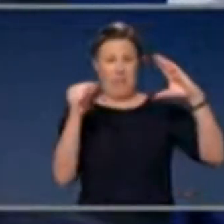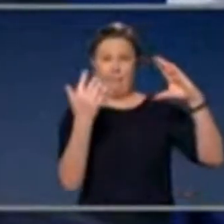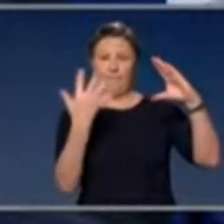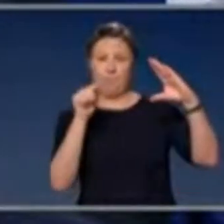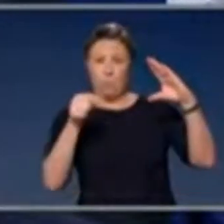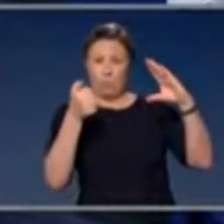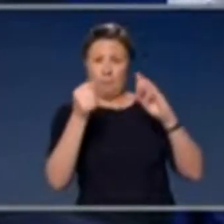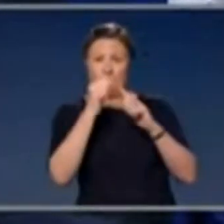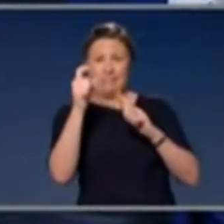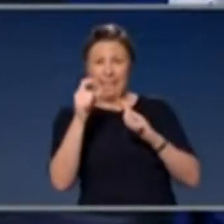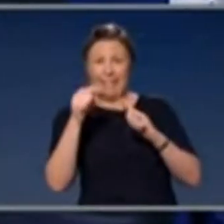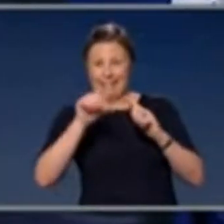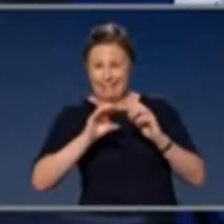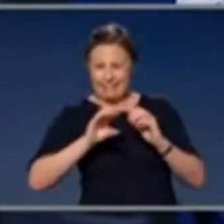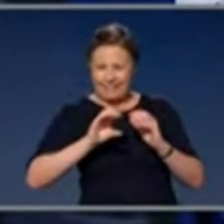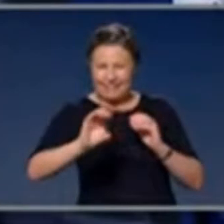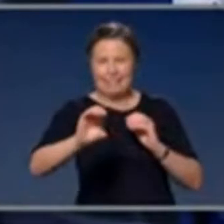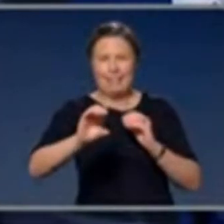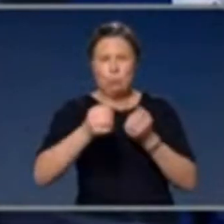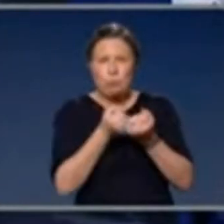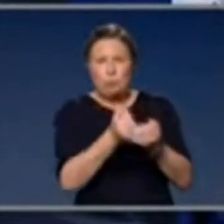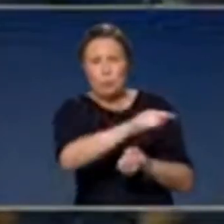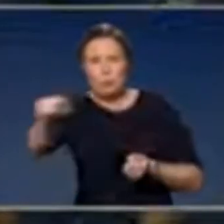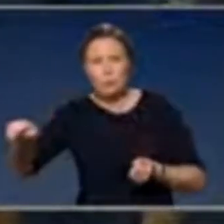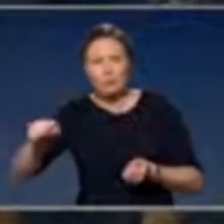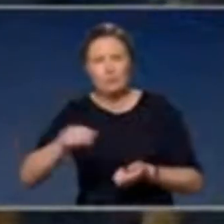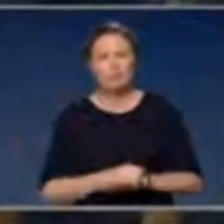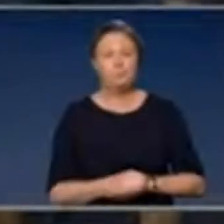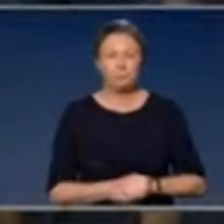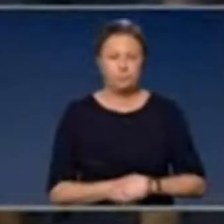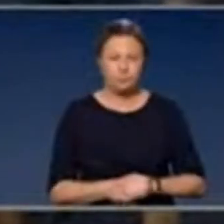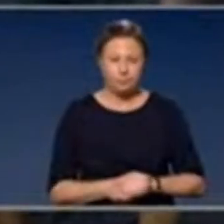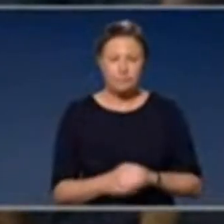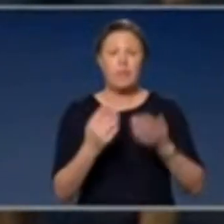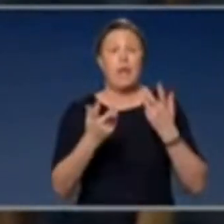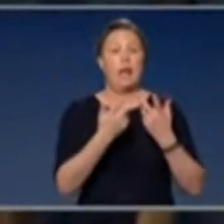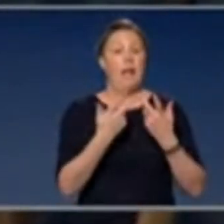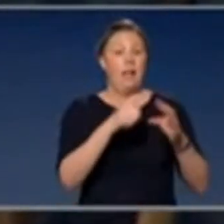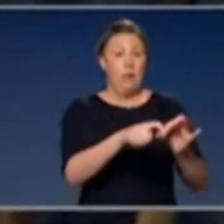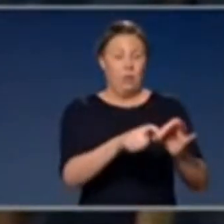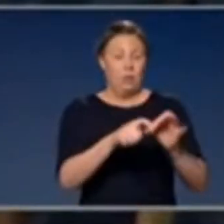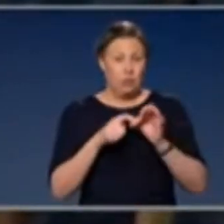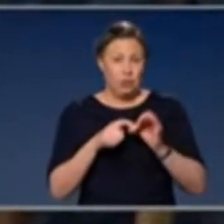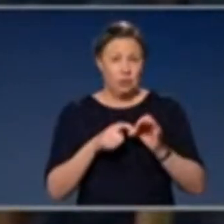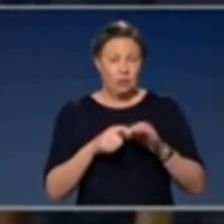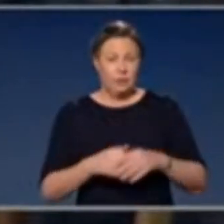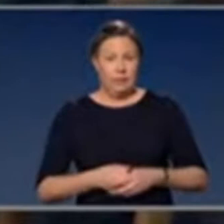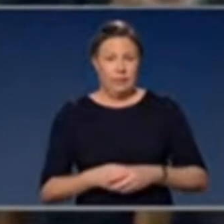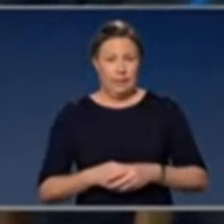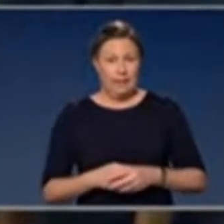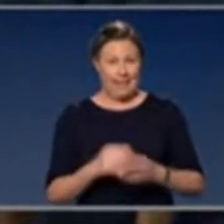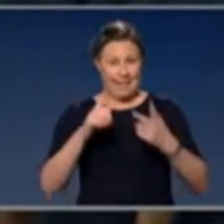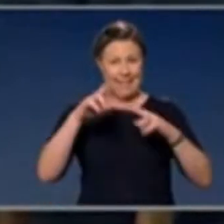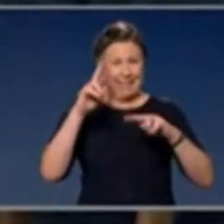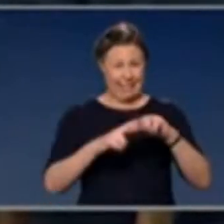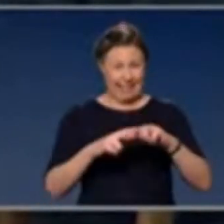Minister, states and territories to shoulder more of the economic burden of COVID-19 if they keep their state borders